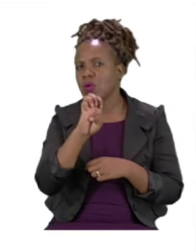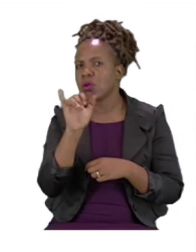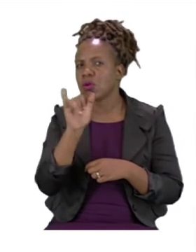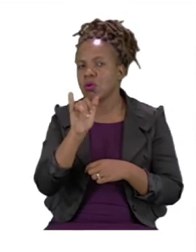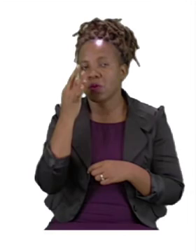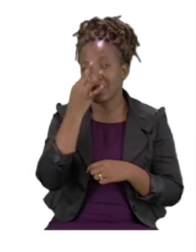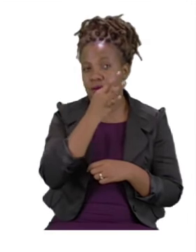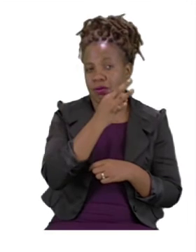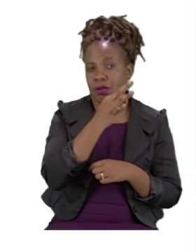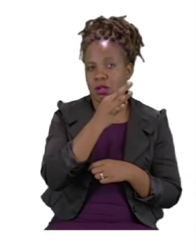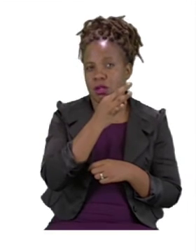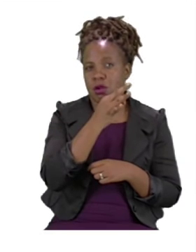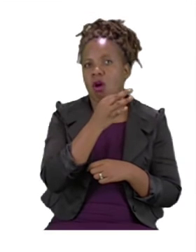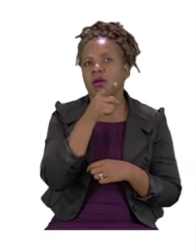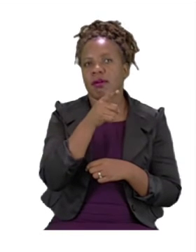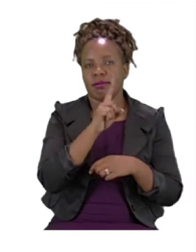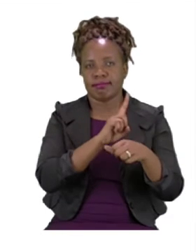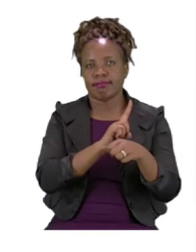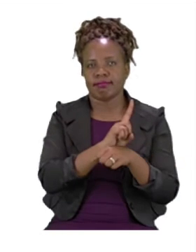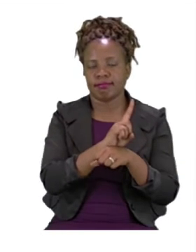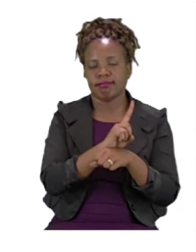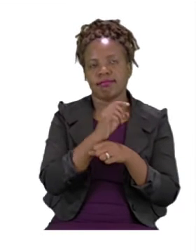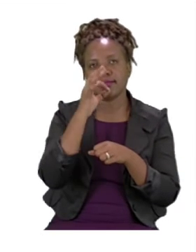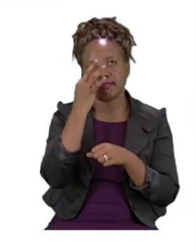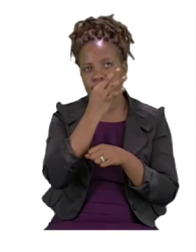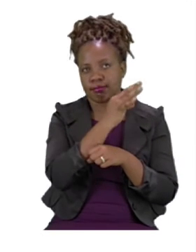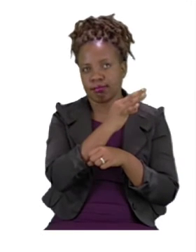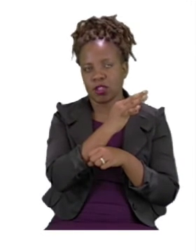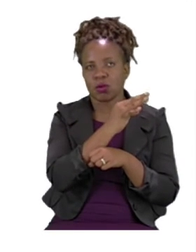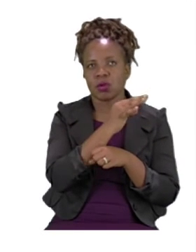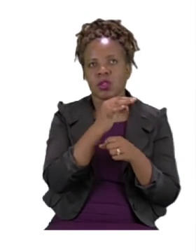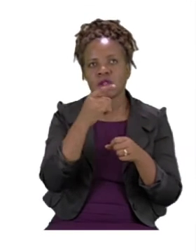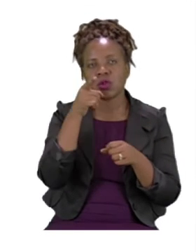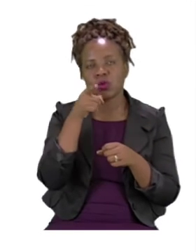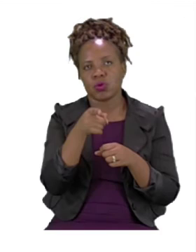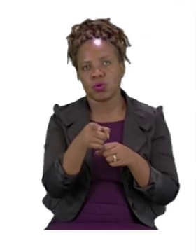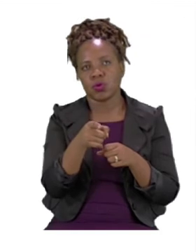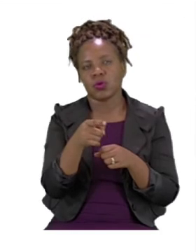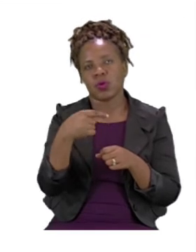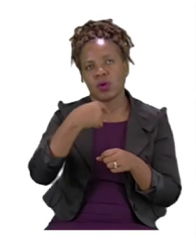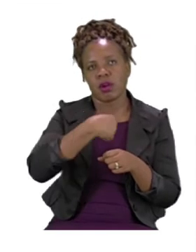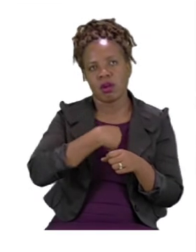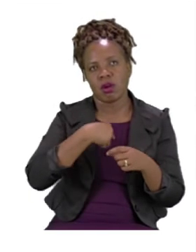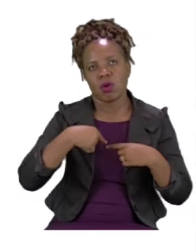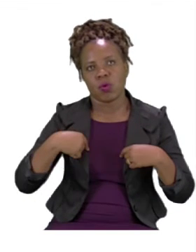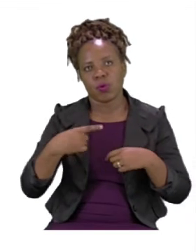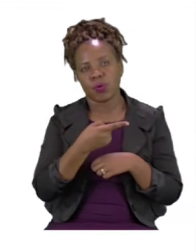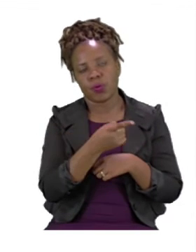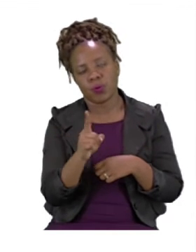I, you, we, and they. The verb does